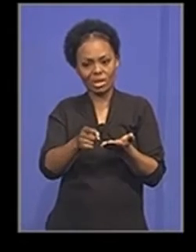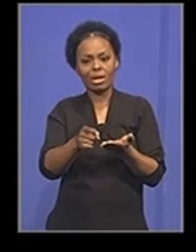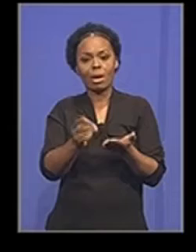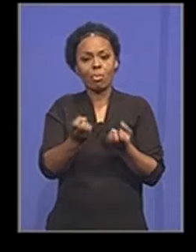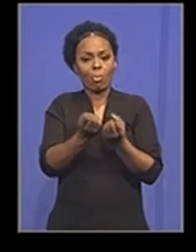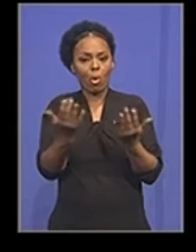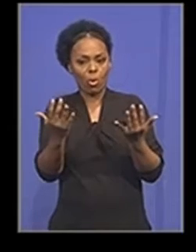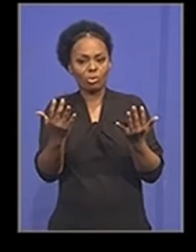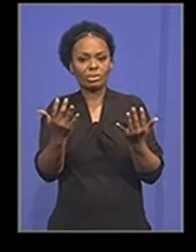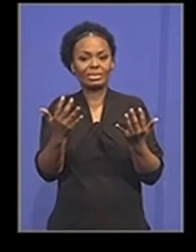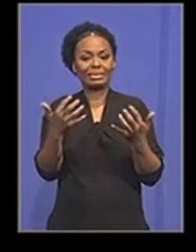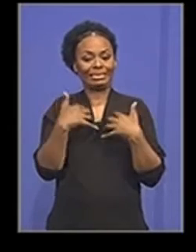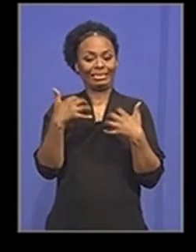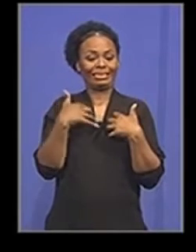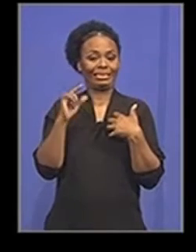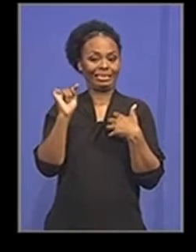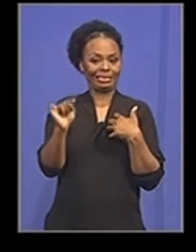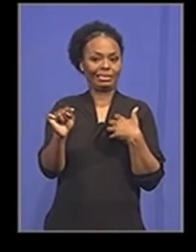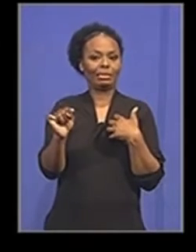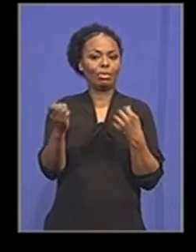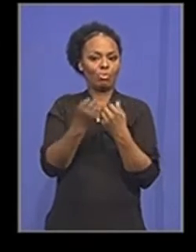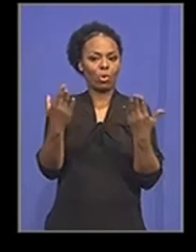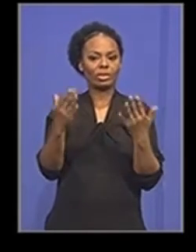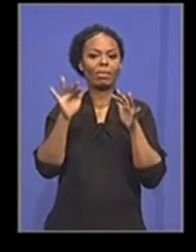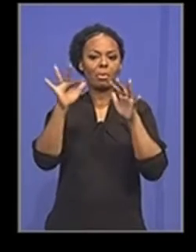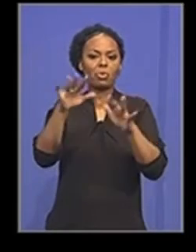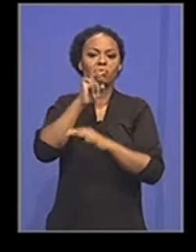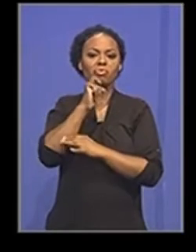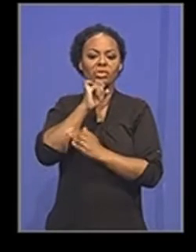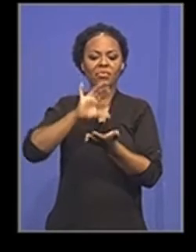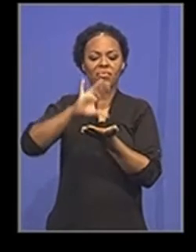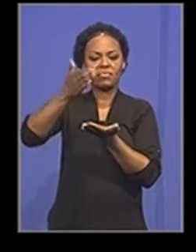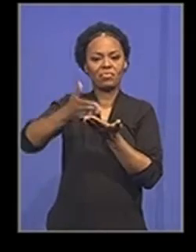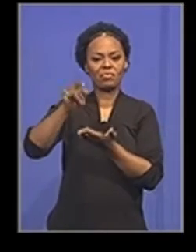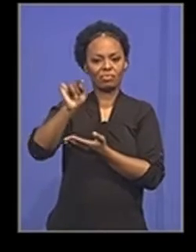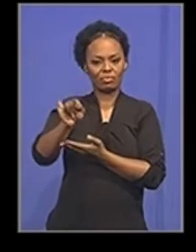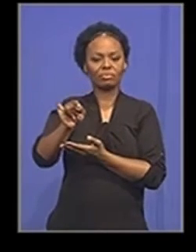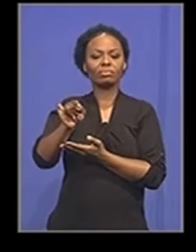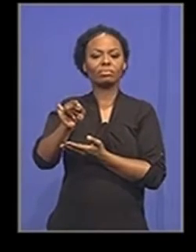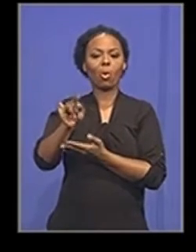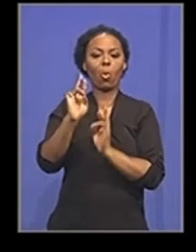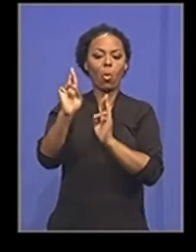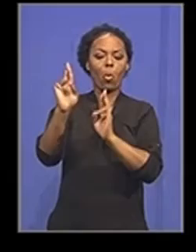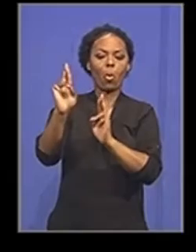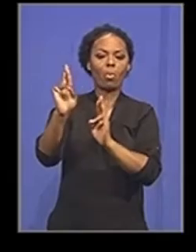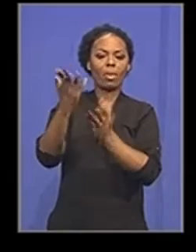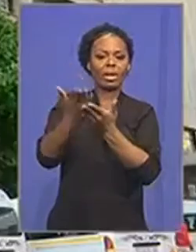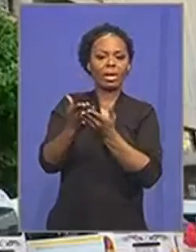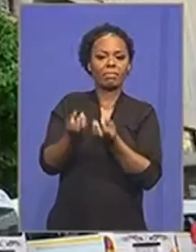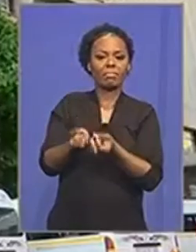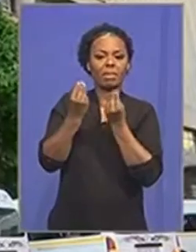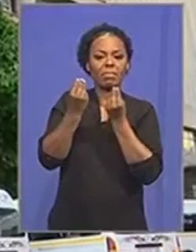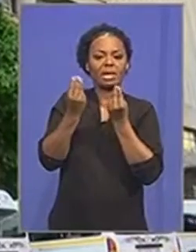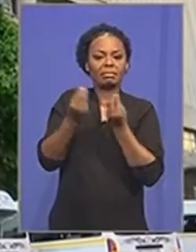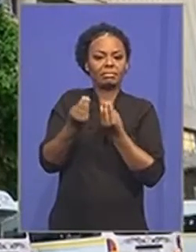of us fear they were, that people were using the funding in the hope of gaining influence.